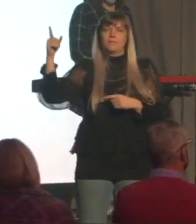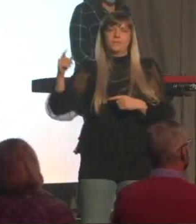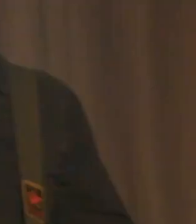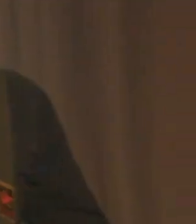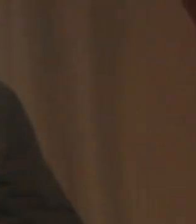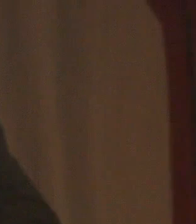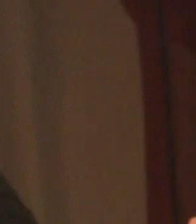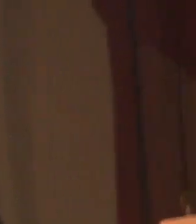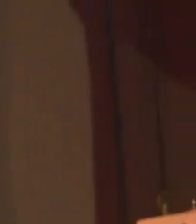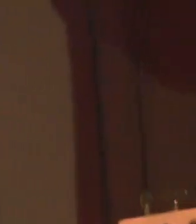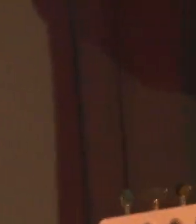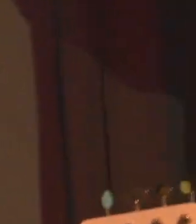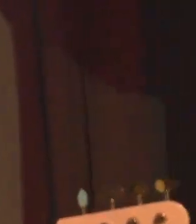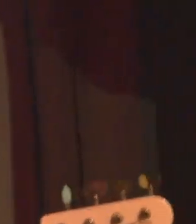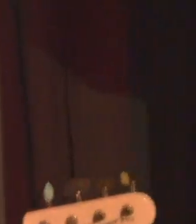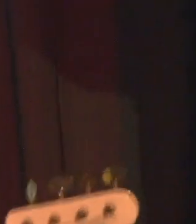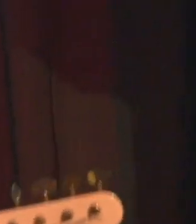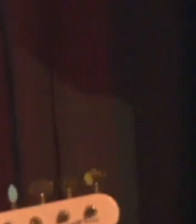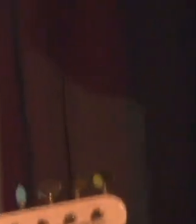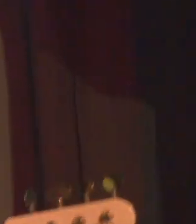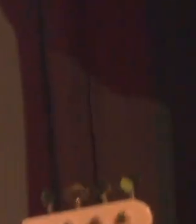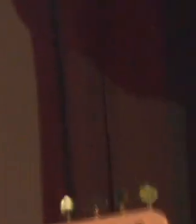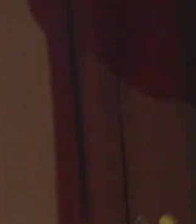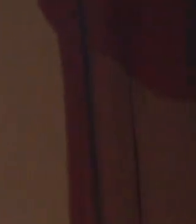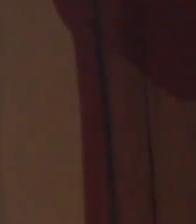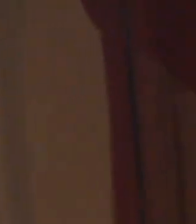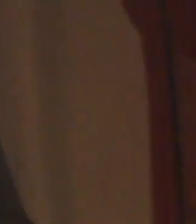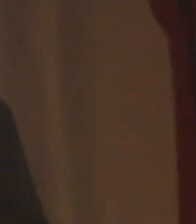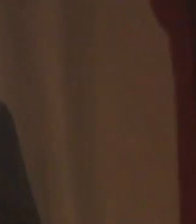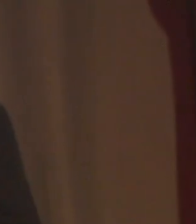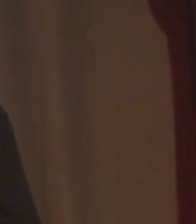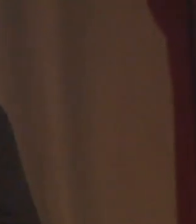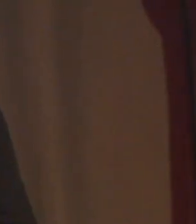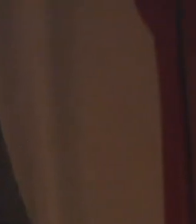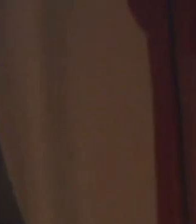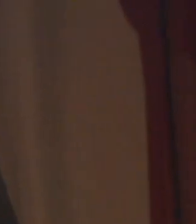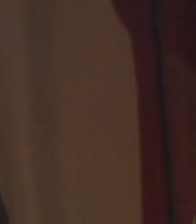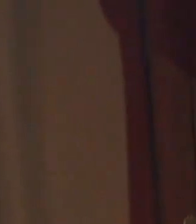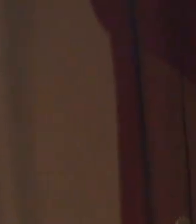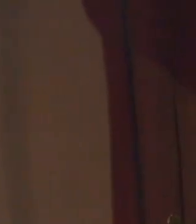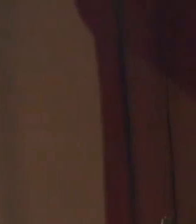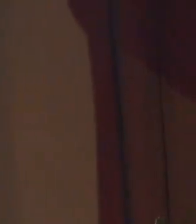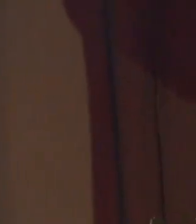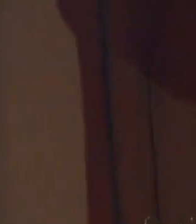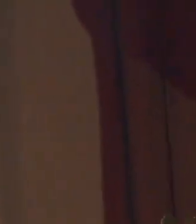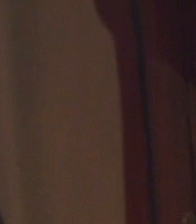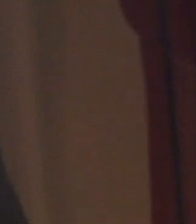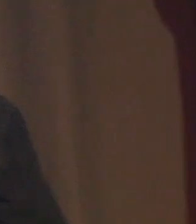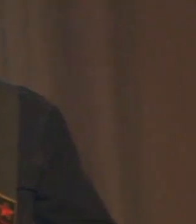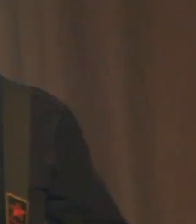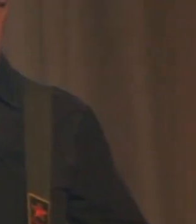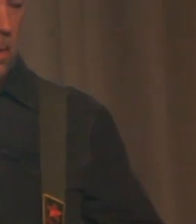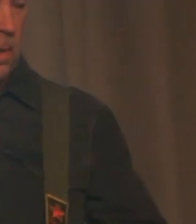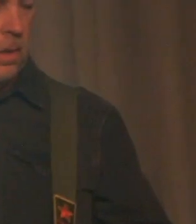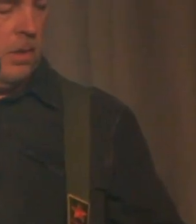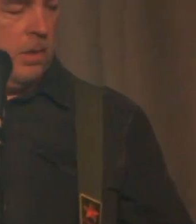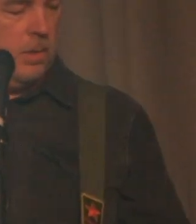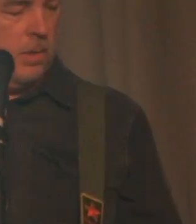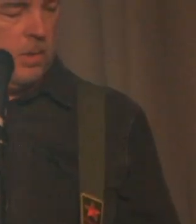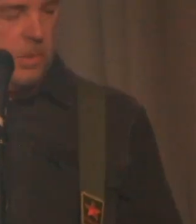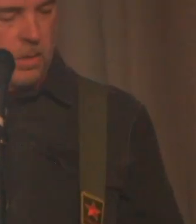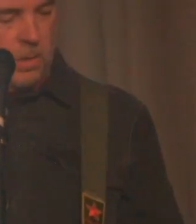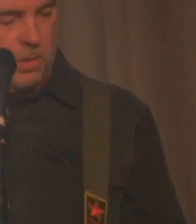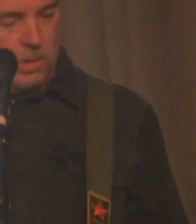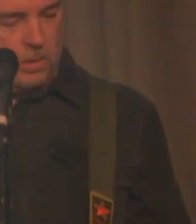'cause you're the name above all names, oh, and you